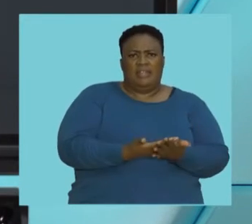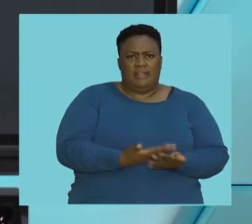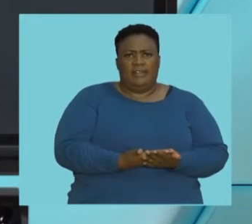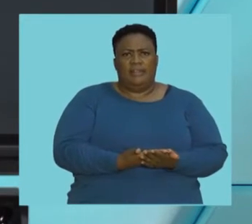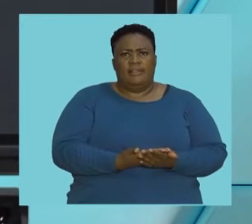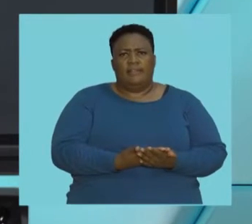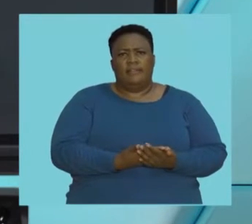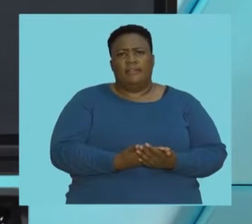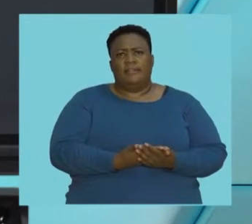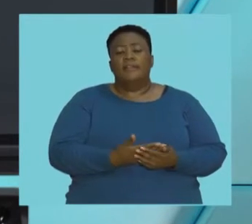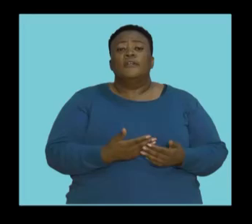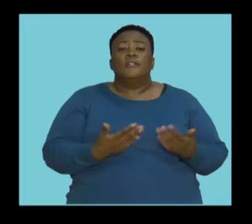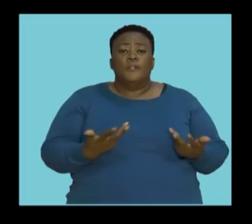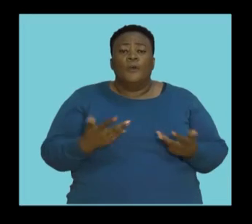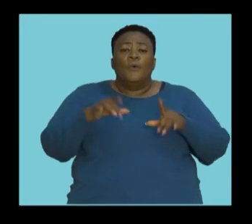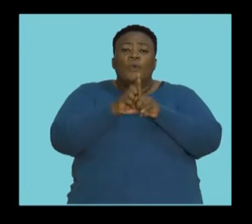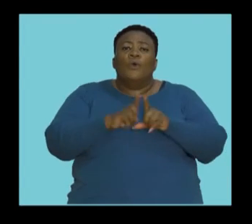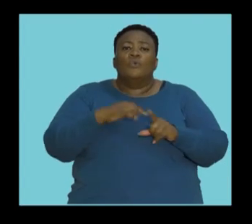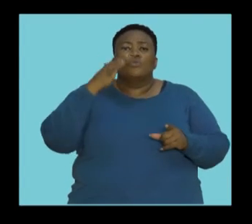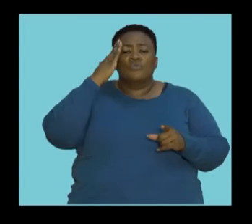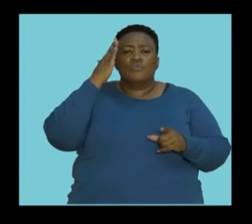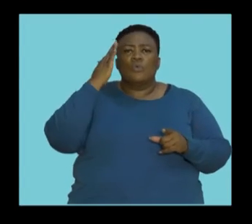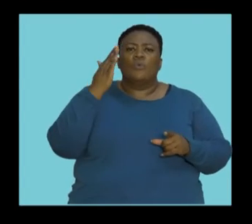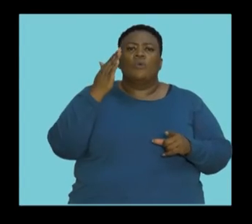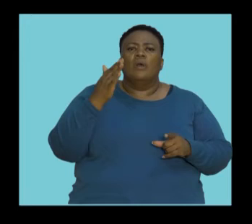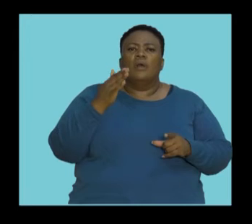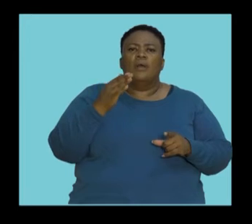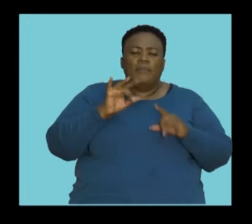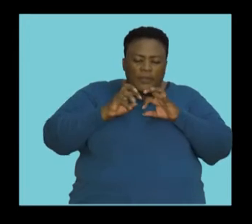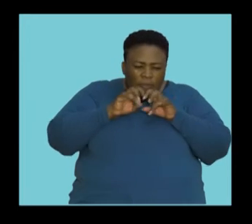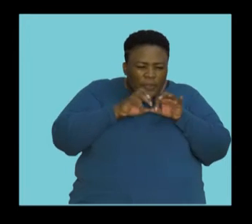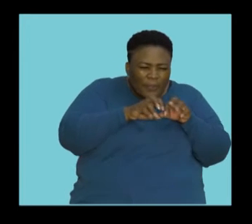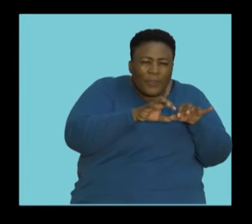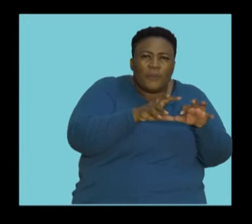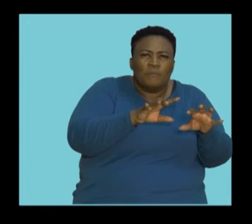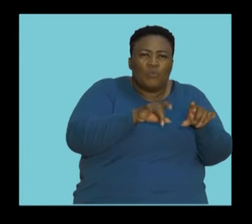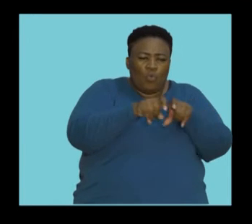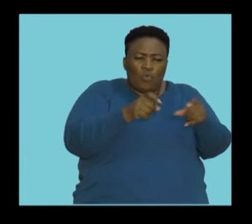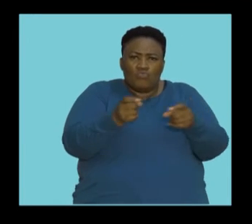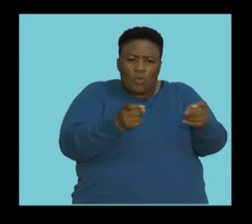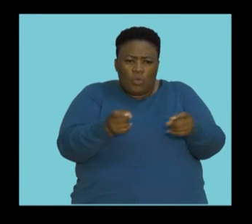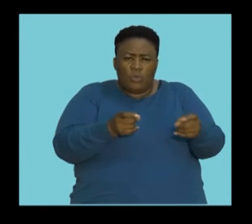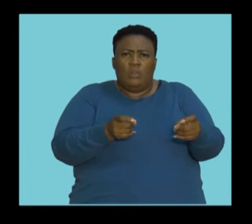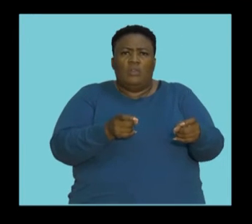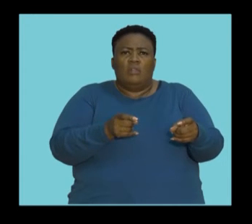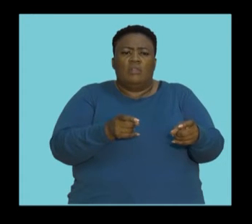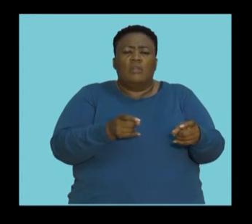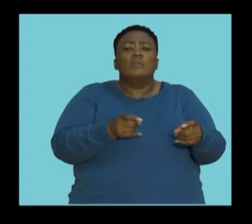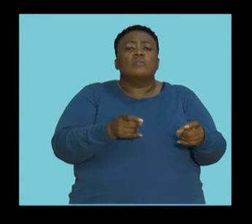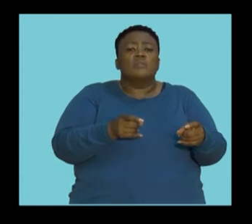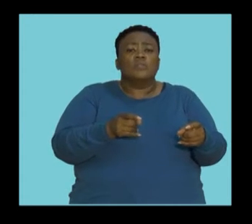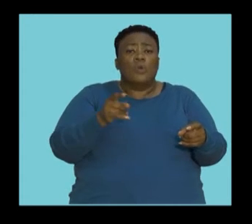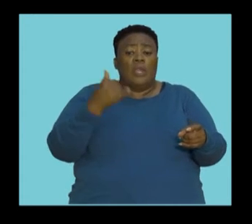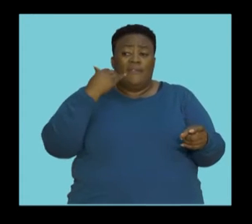production in the long term. We also know that pest control, so the ability of a farmer to control the pests that affect